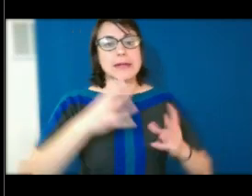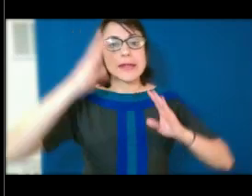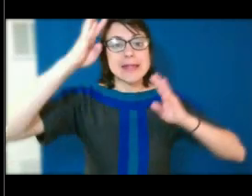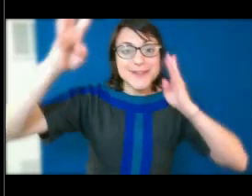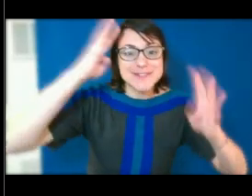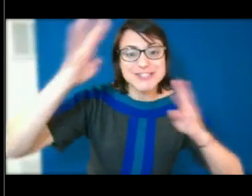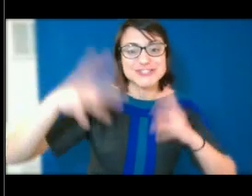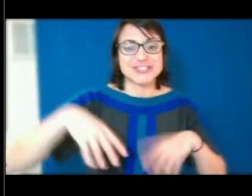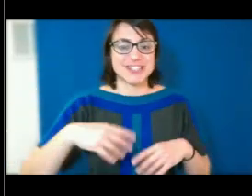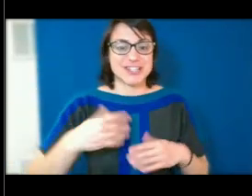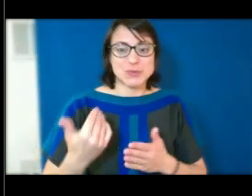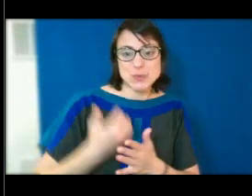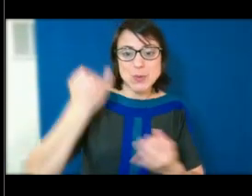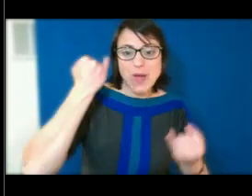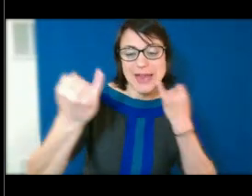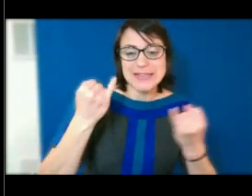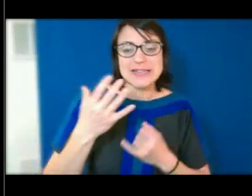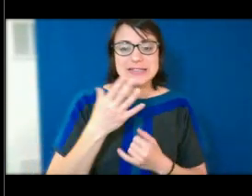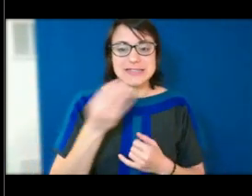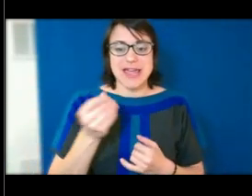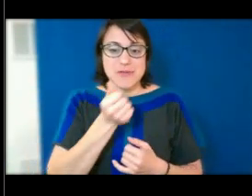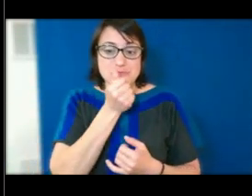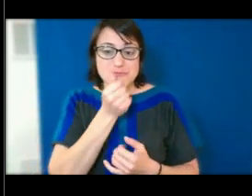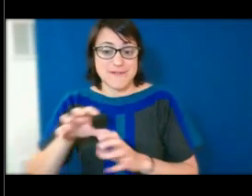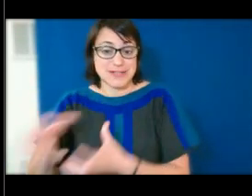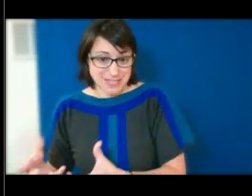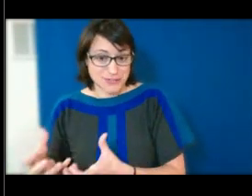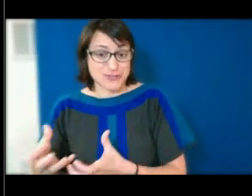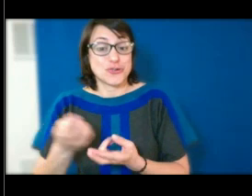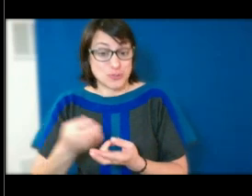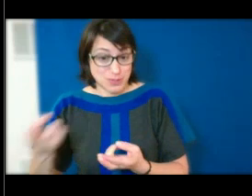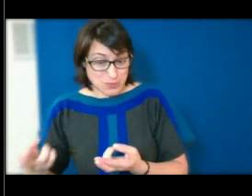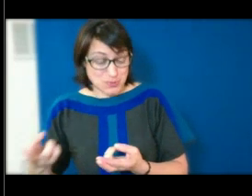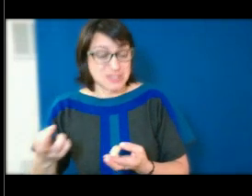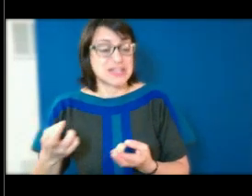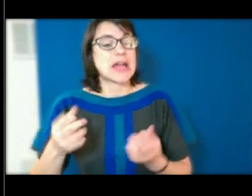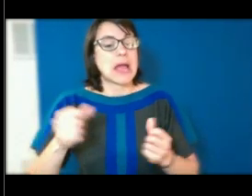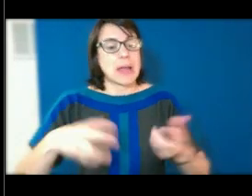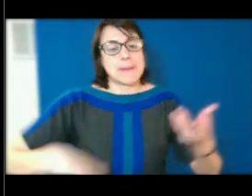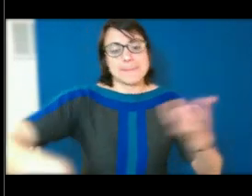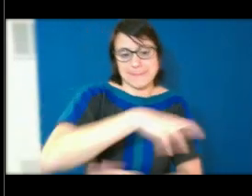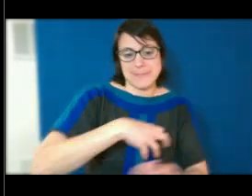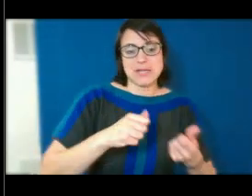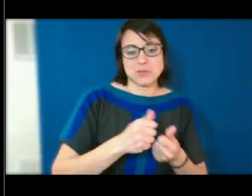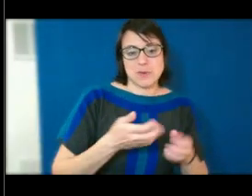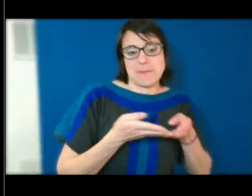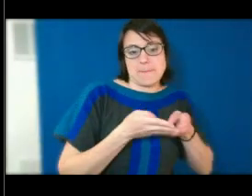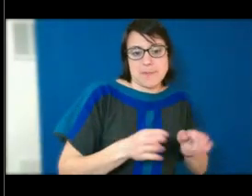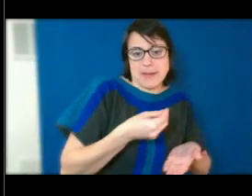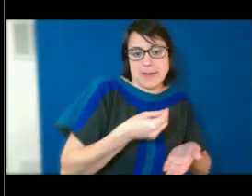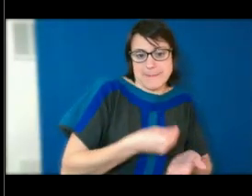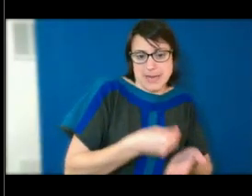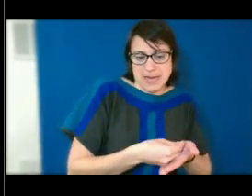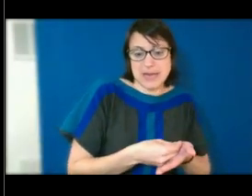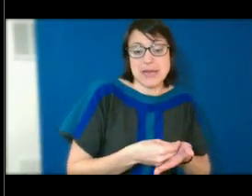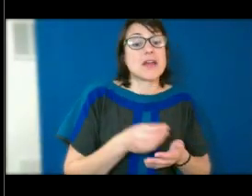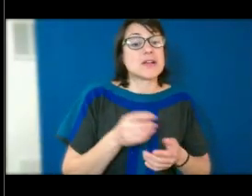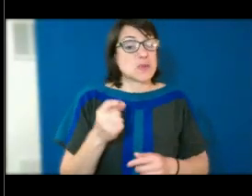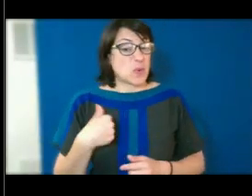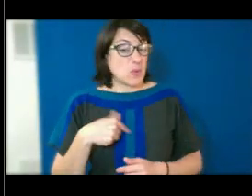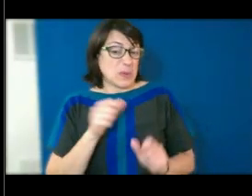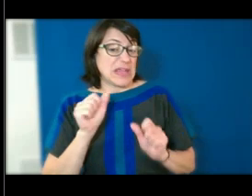resources to commingle with public dollars. And in so doing, we can take some more risks in